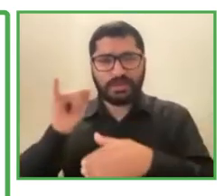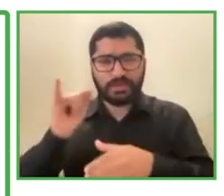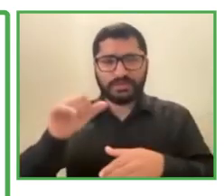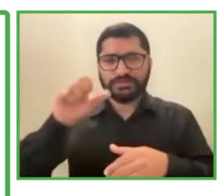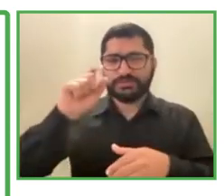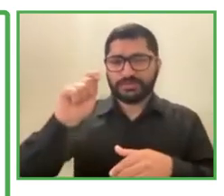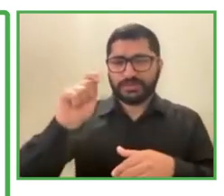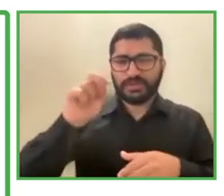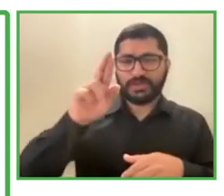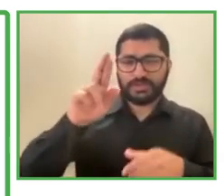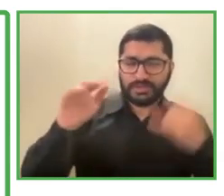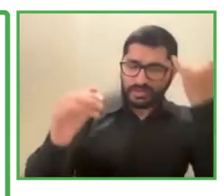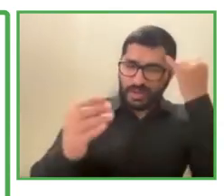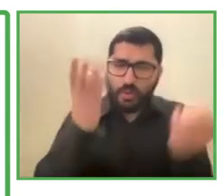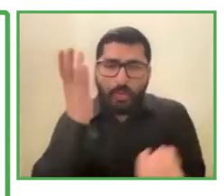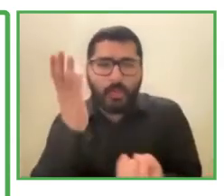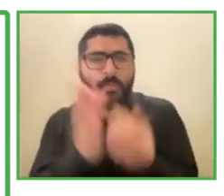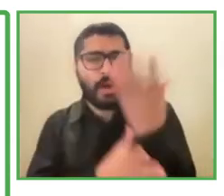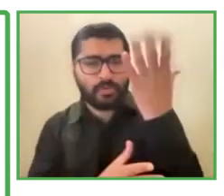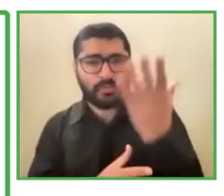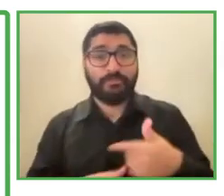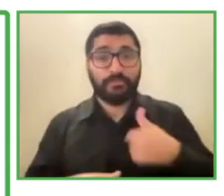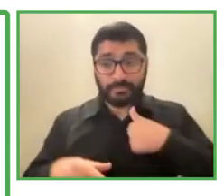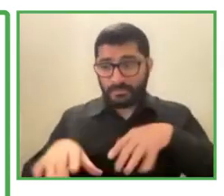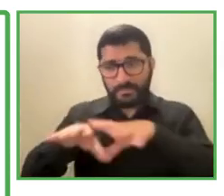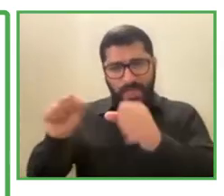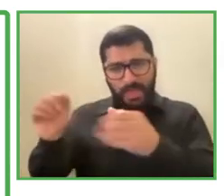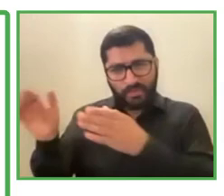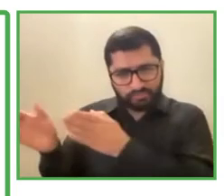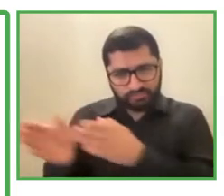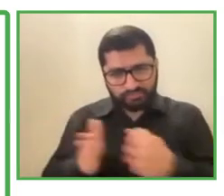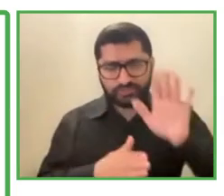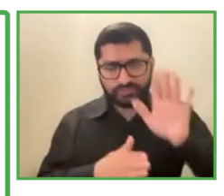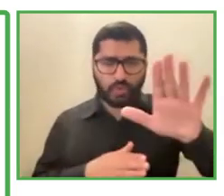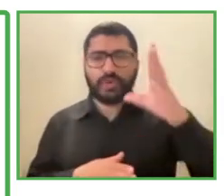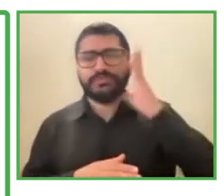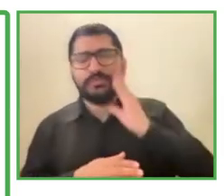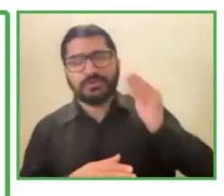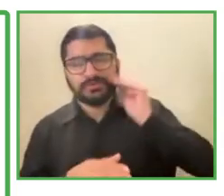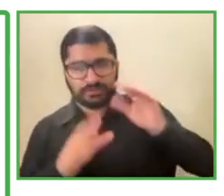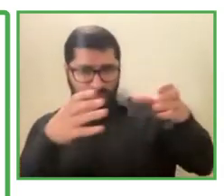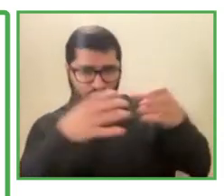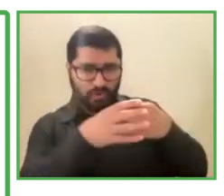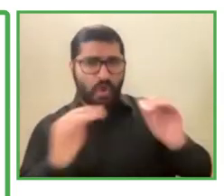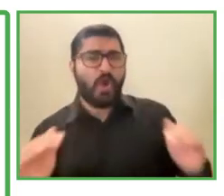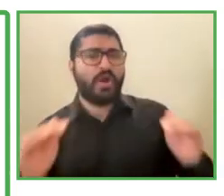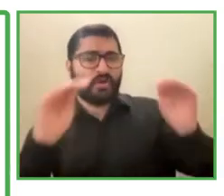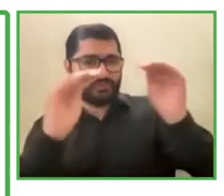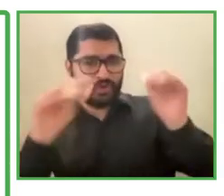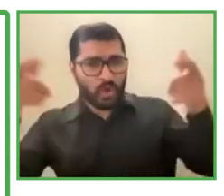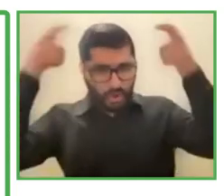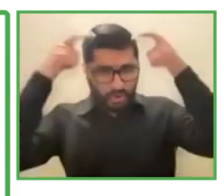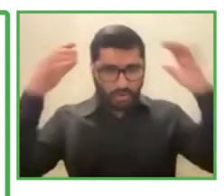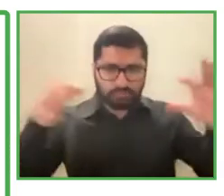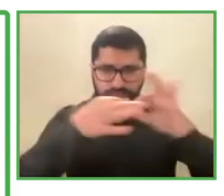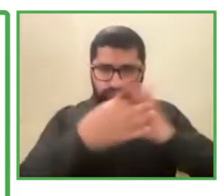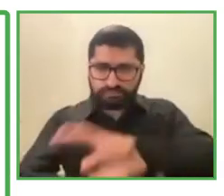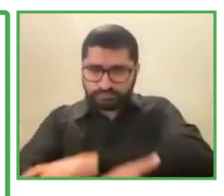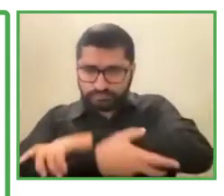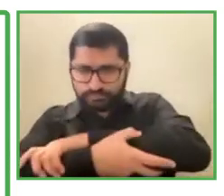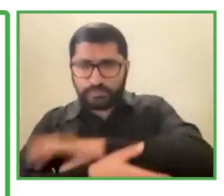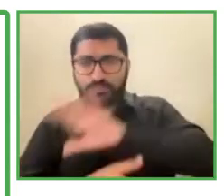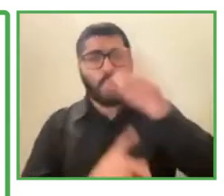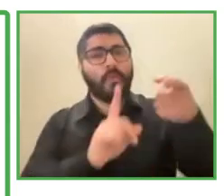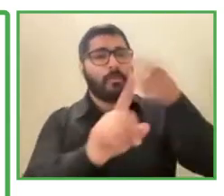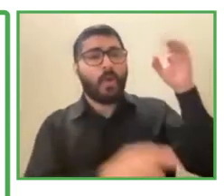program has in Chile. Pacto de Productividad is based by the Corona project and its partners in Colombia with a